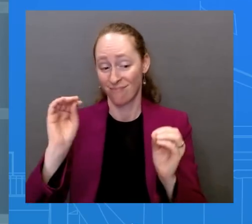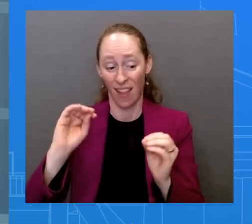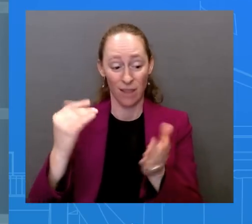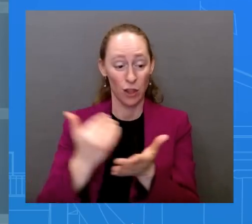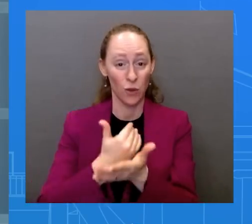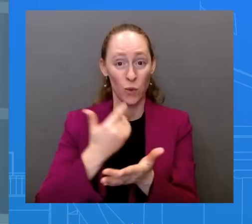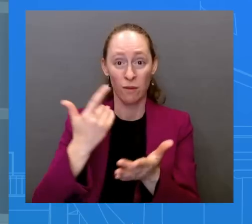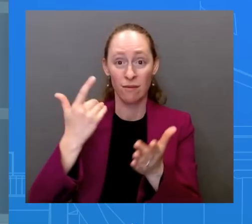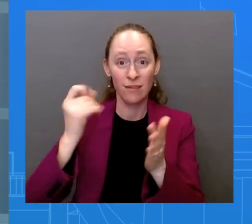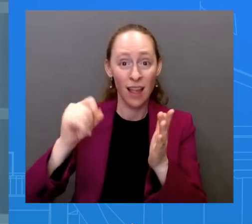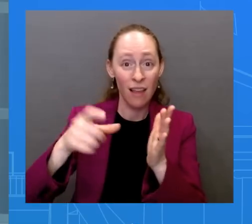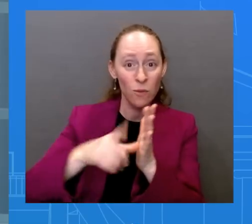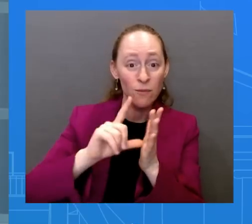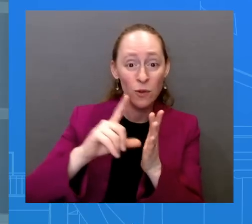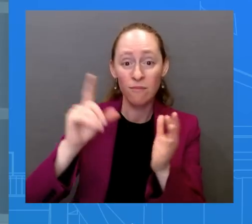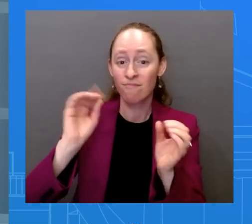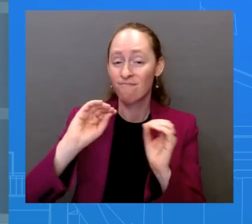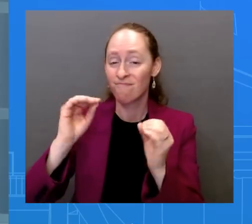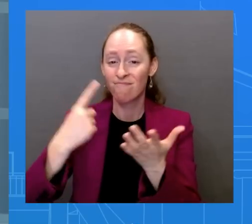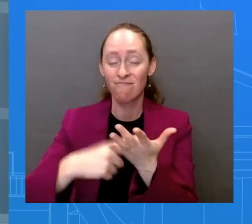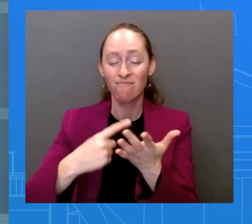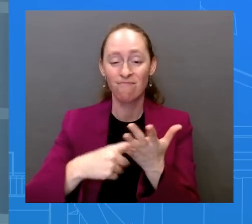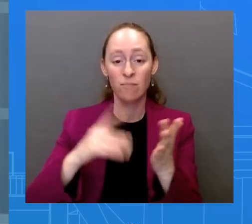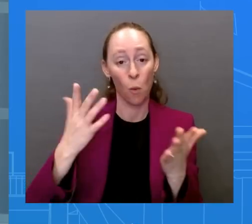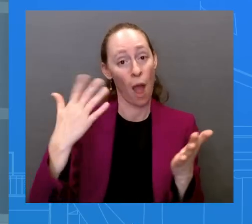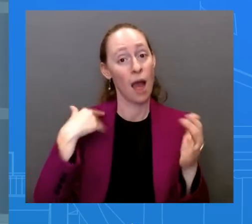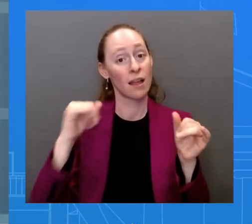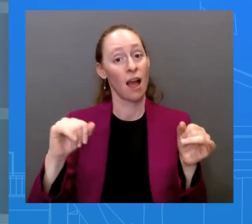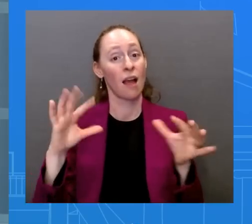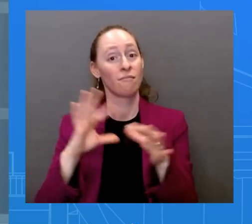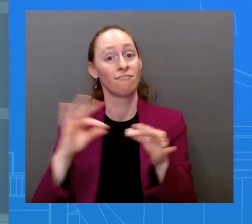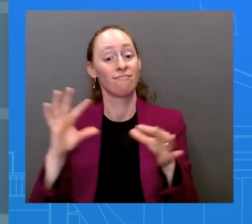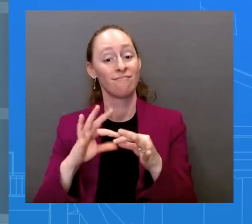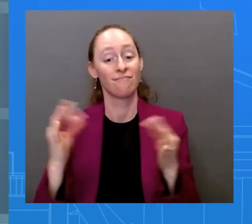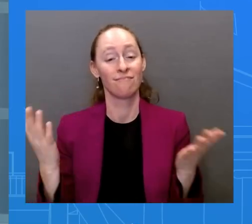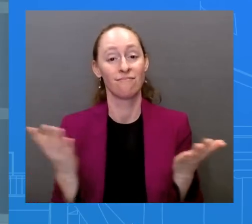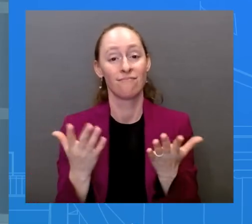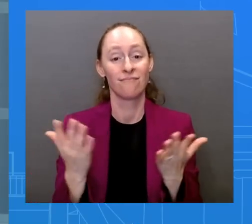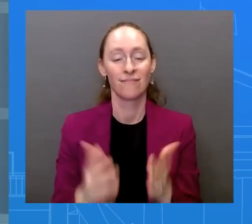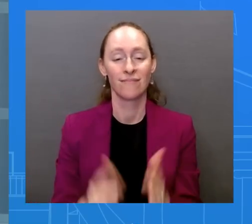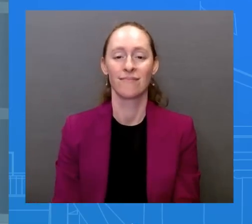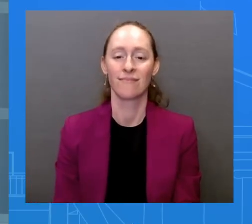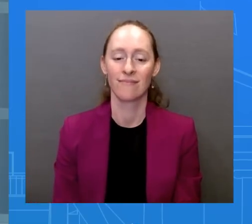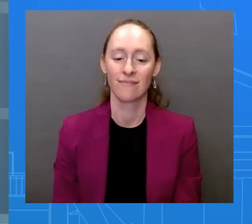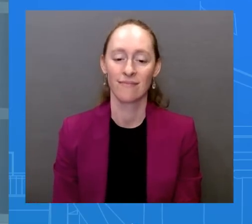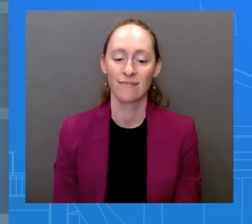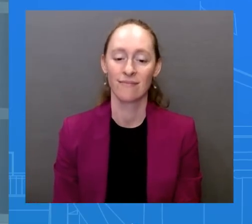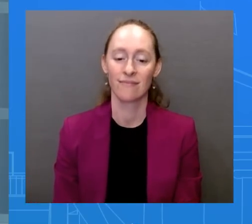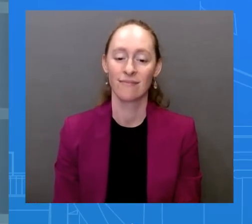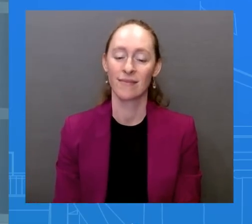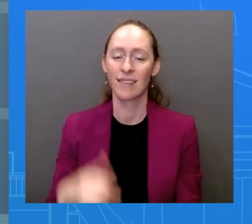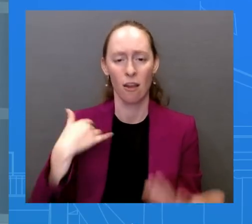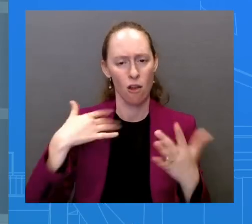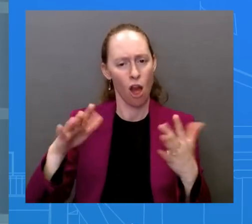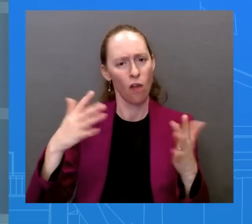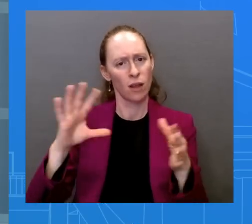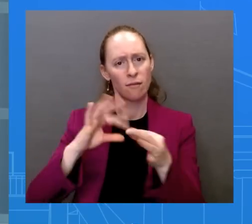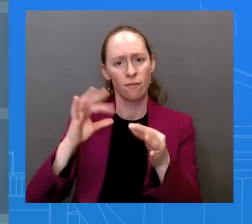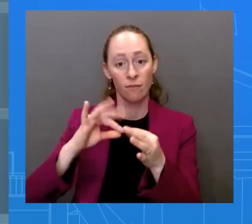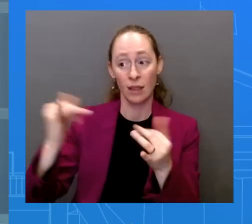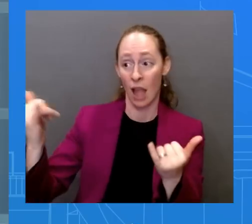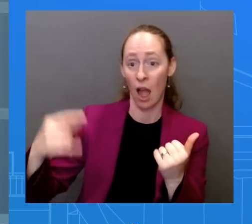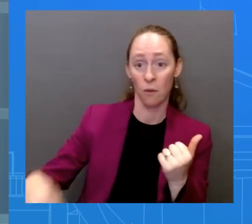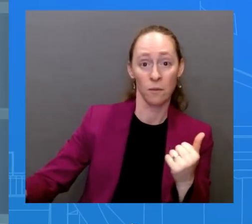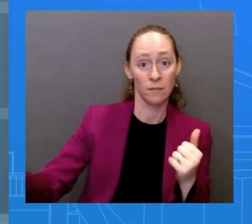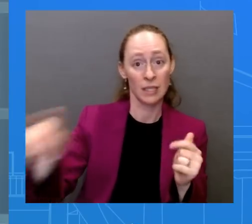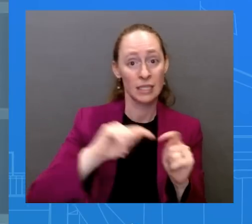is having. I can say this, and I've said this many times before, we have our teams here in the various departments who